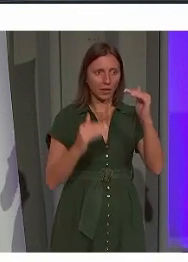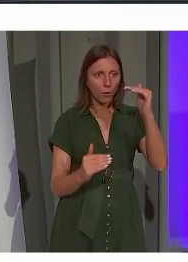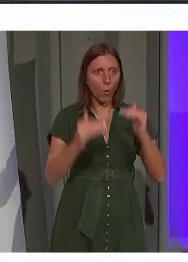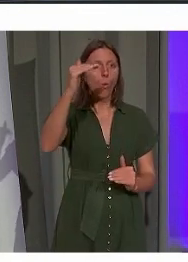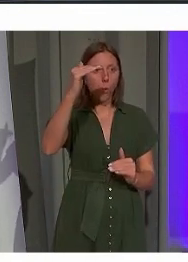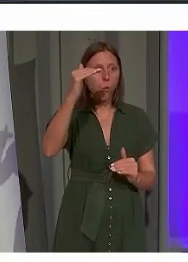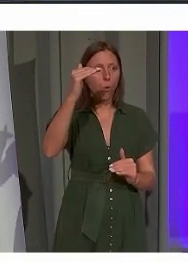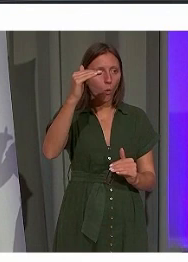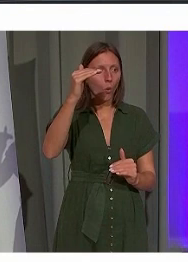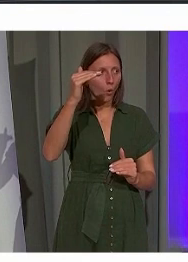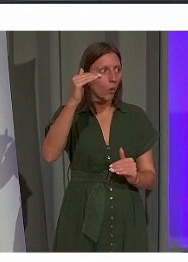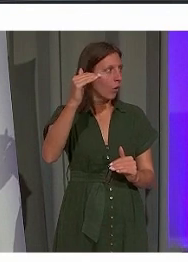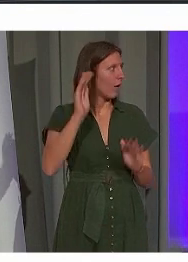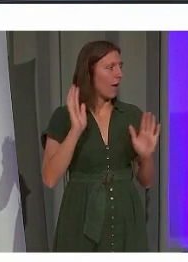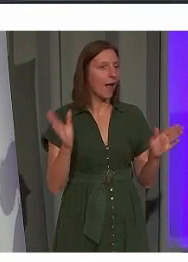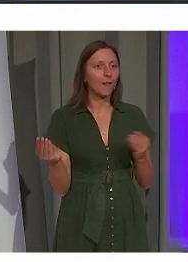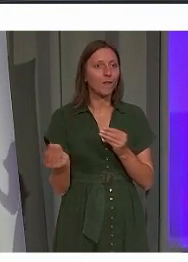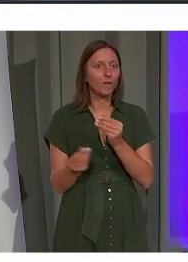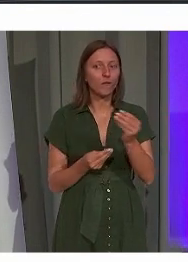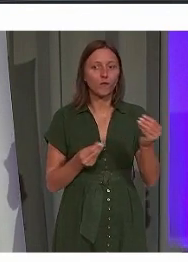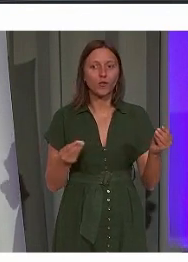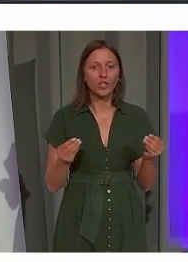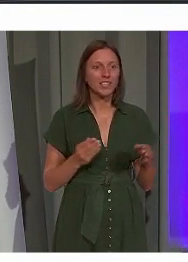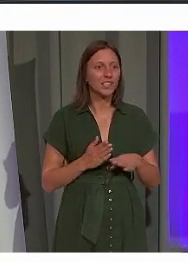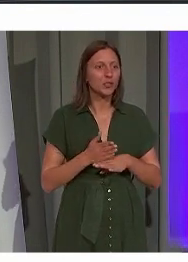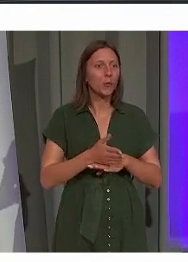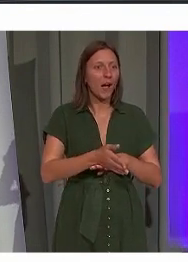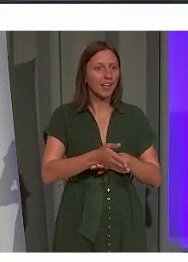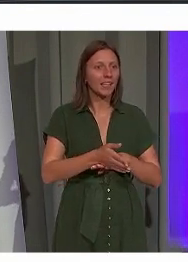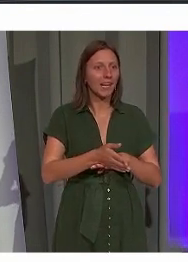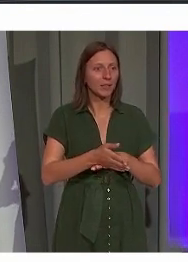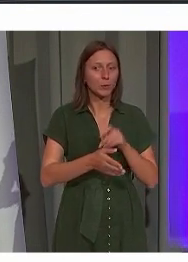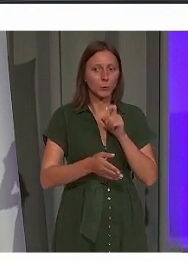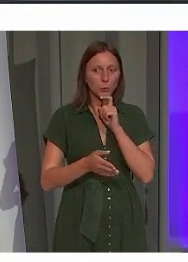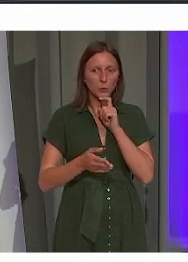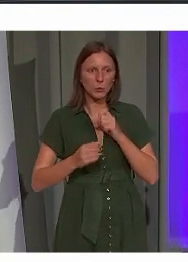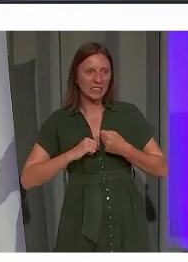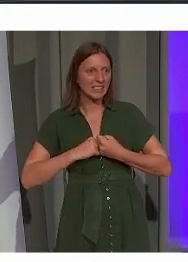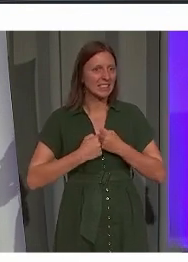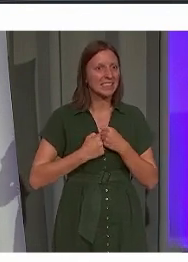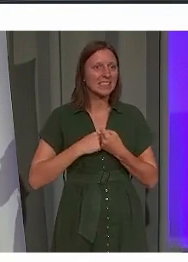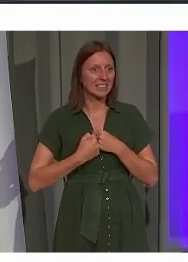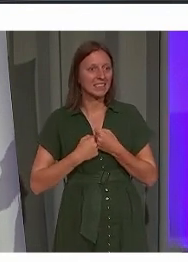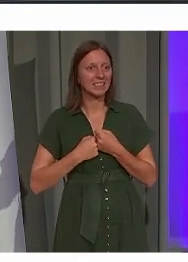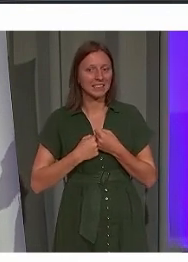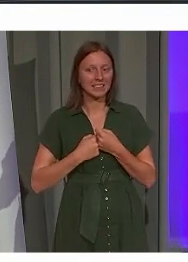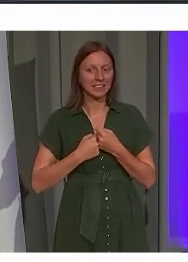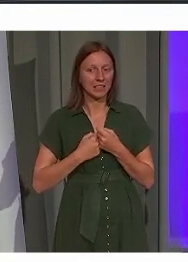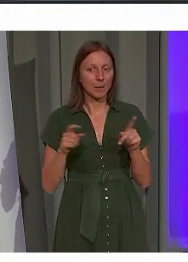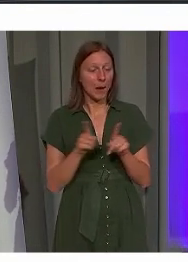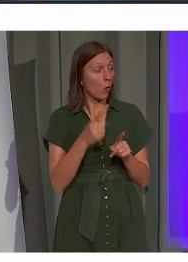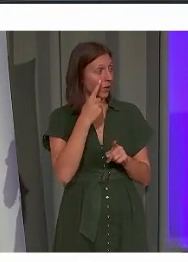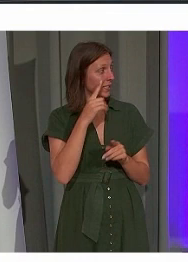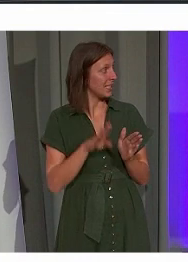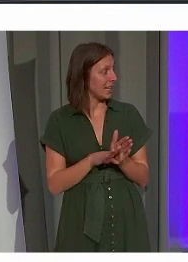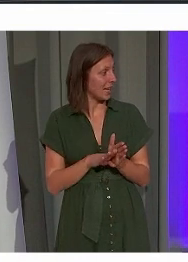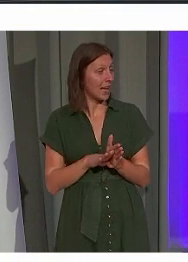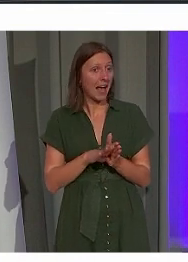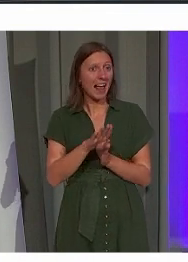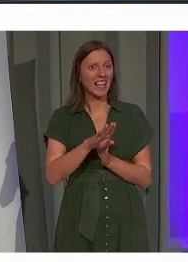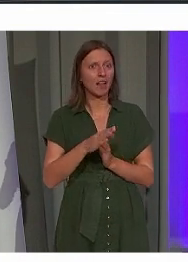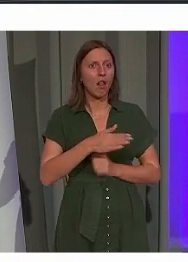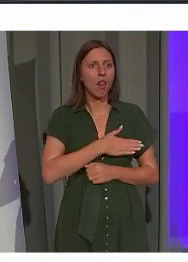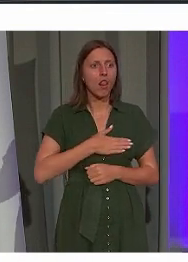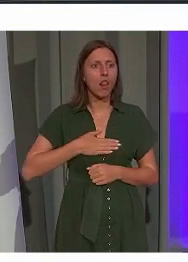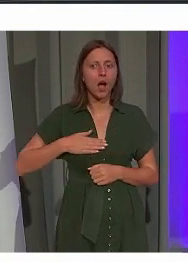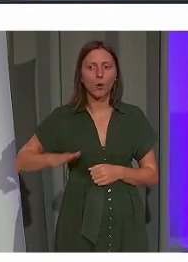we had to build a bridge of 7 meters. it's quite high, and this is not very accessible, of course,